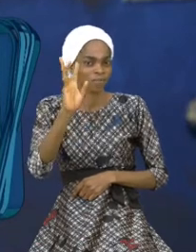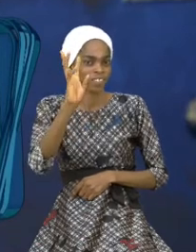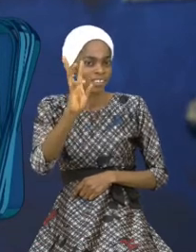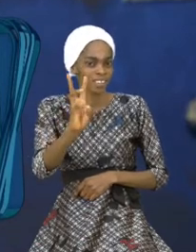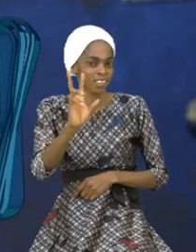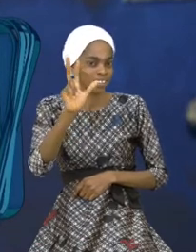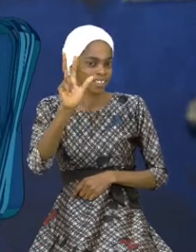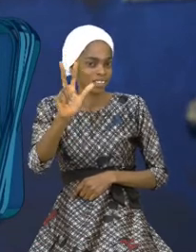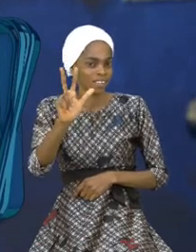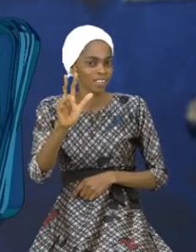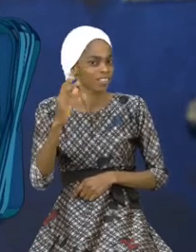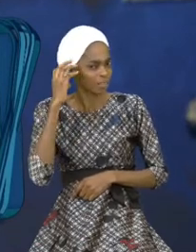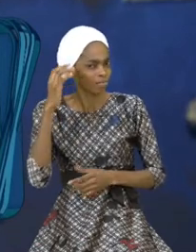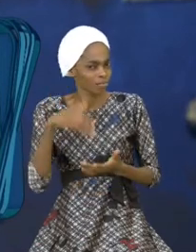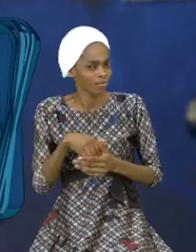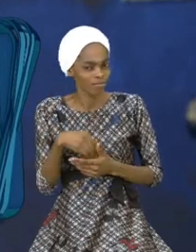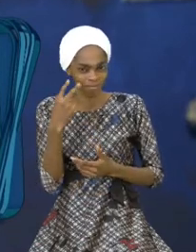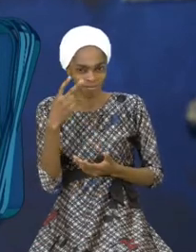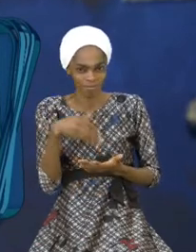+234 91 54 44 92 63. Listen again.